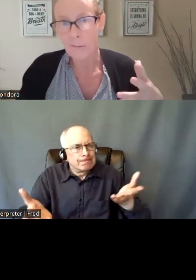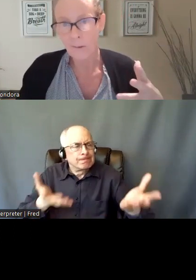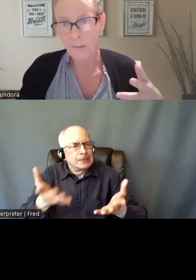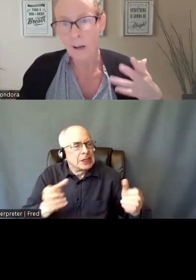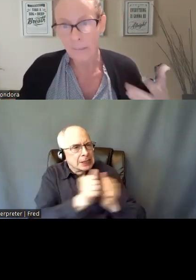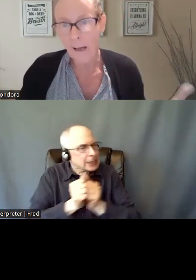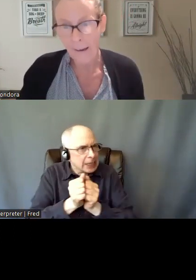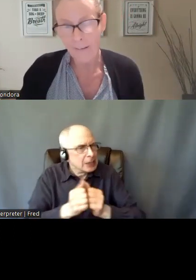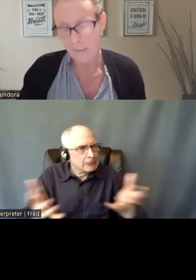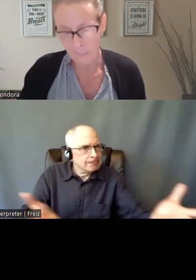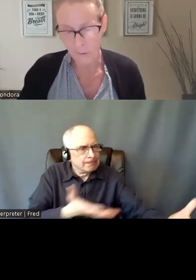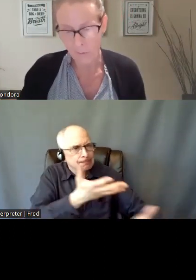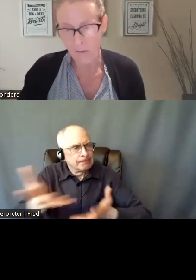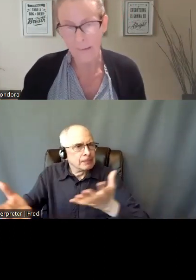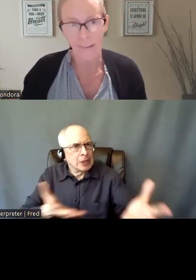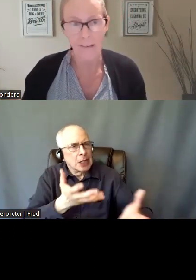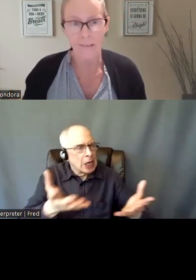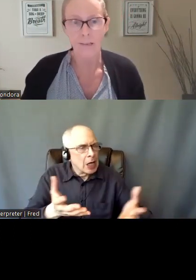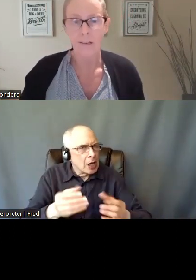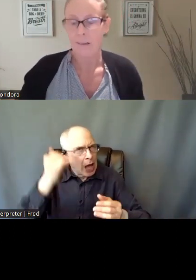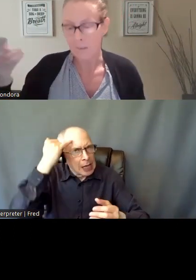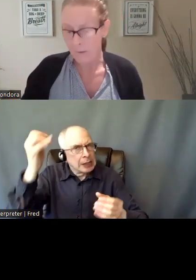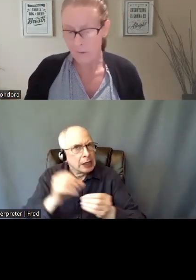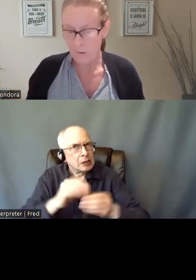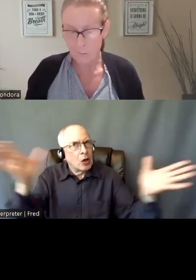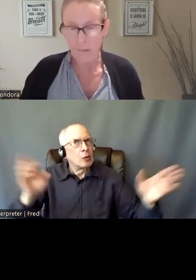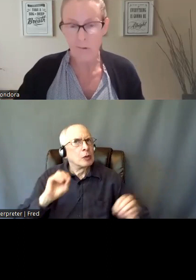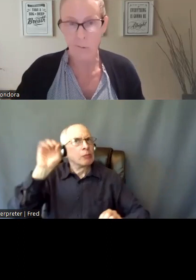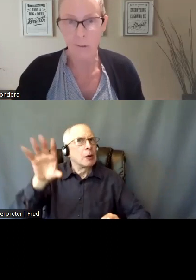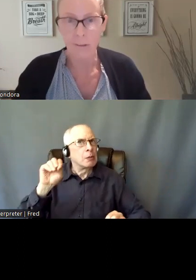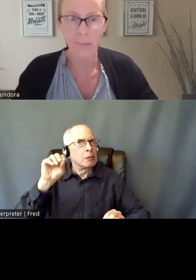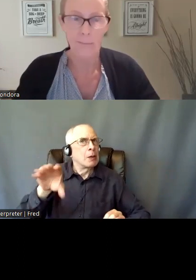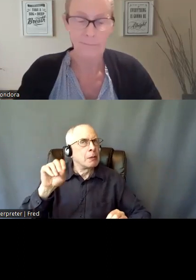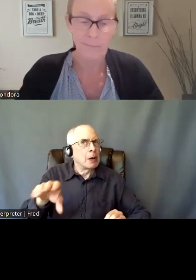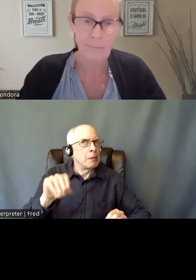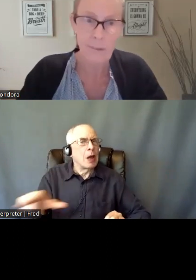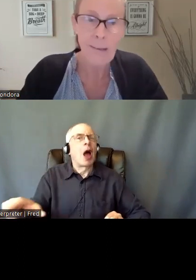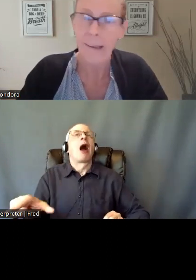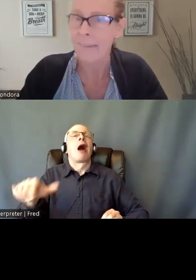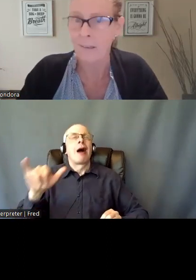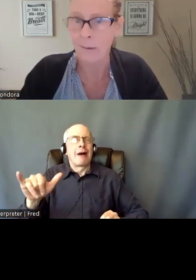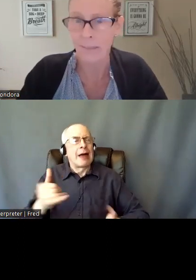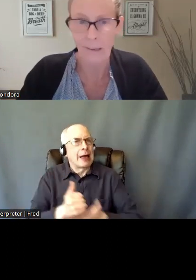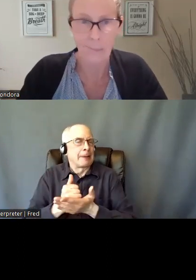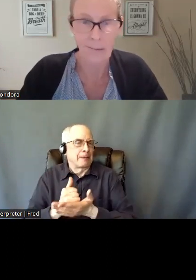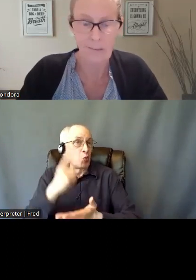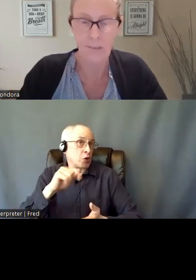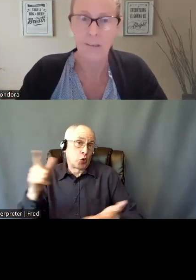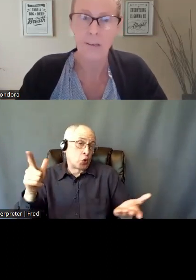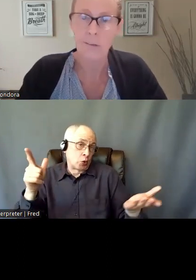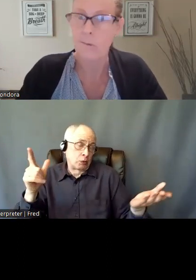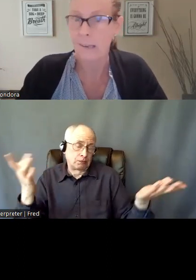the room just to unlock some of those ideas. And so this is just one tool, again, that you can think